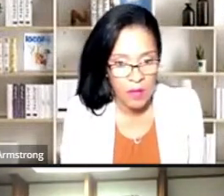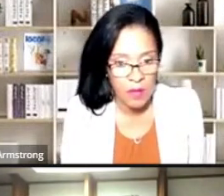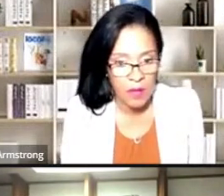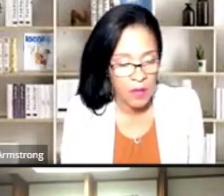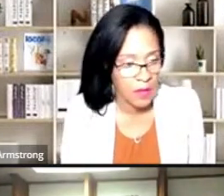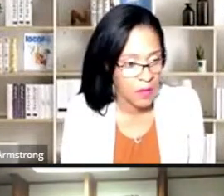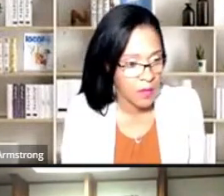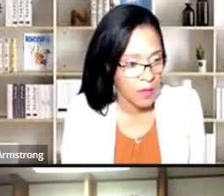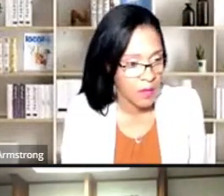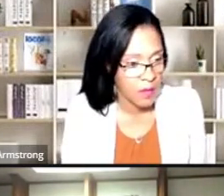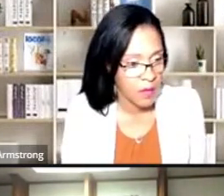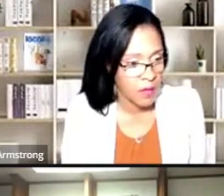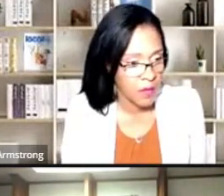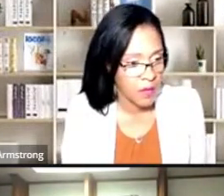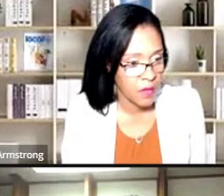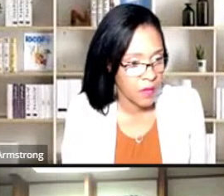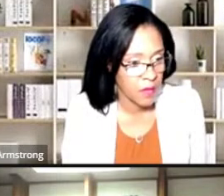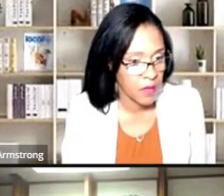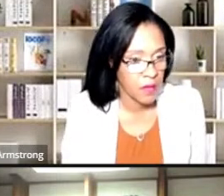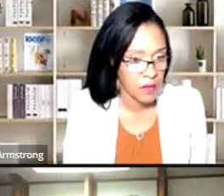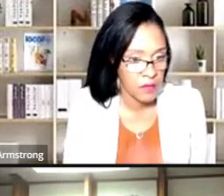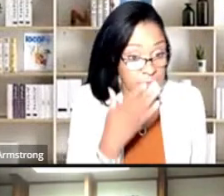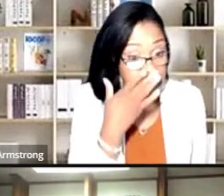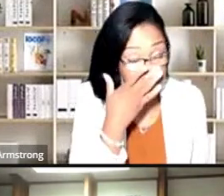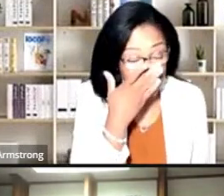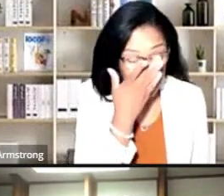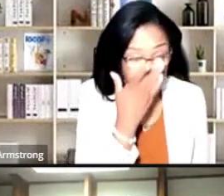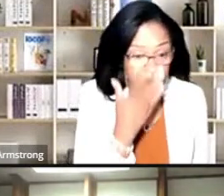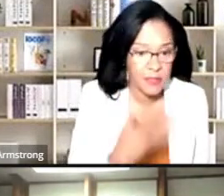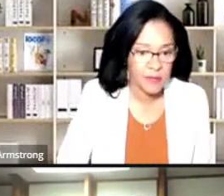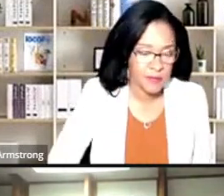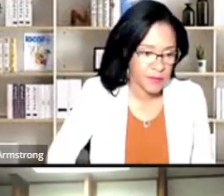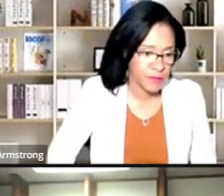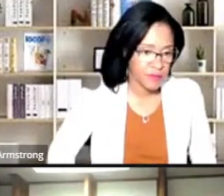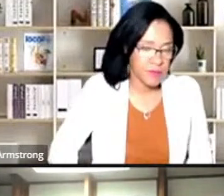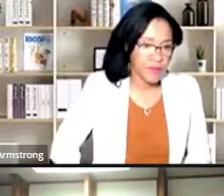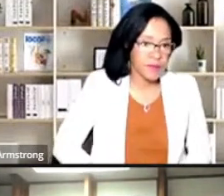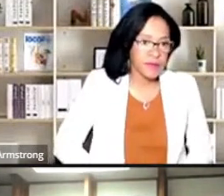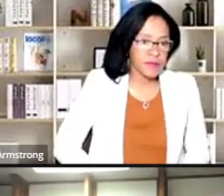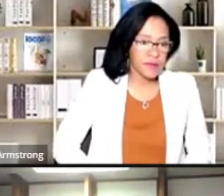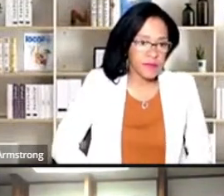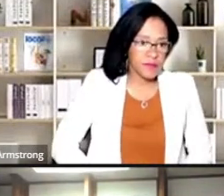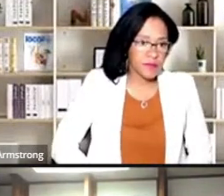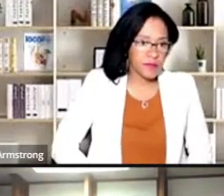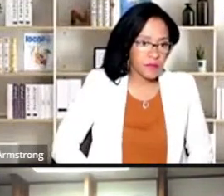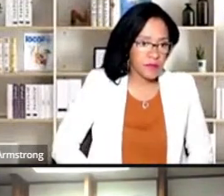symptoms that are reflected as a result of the test, of which